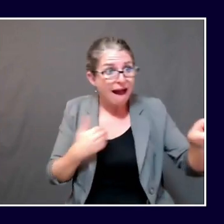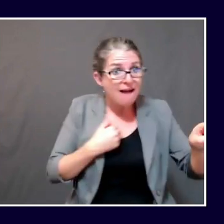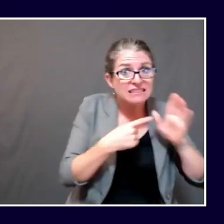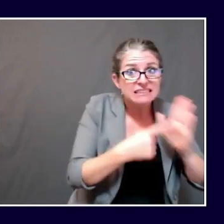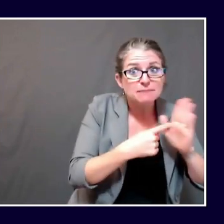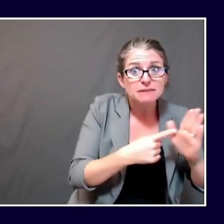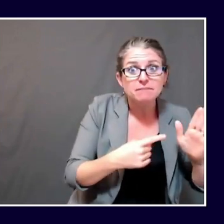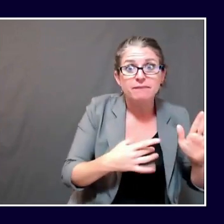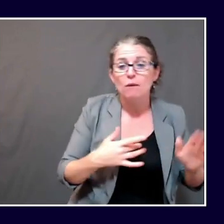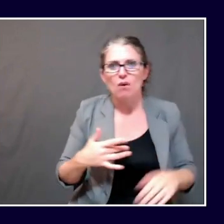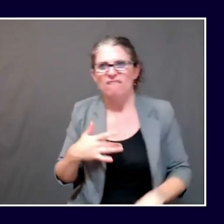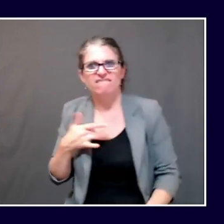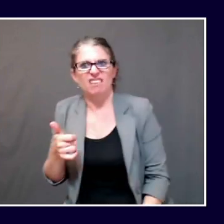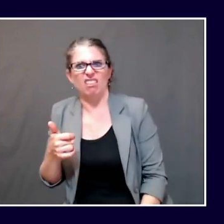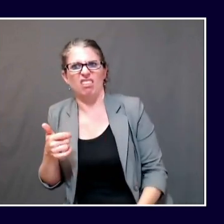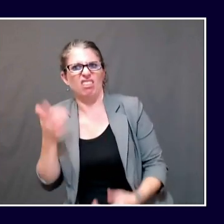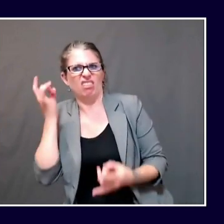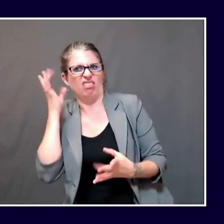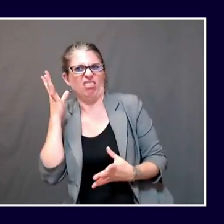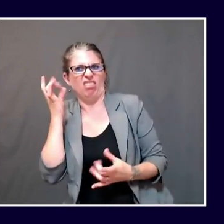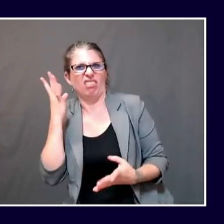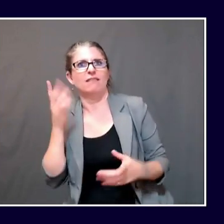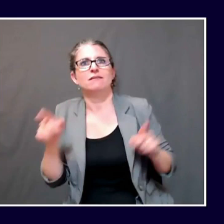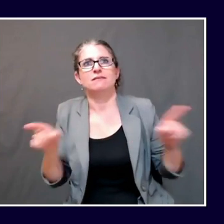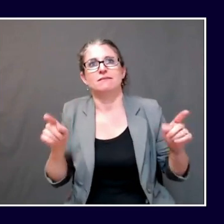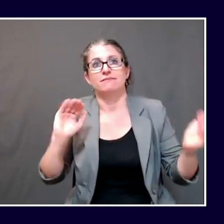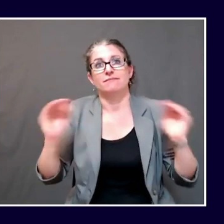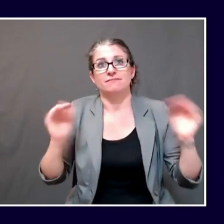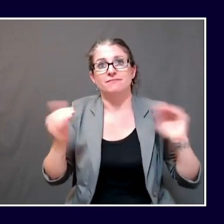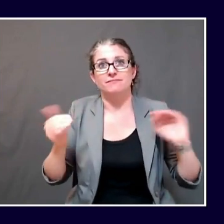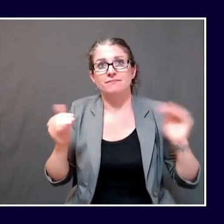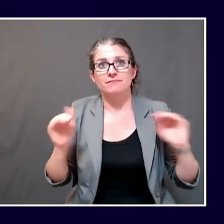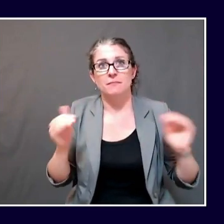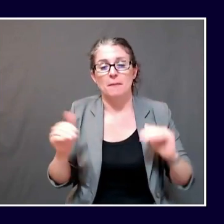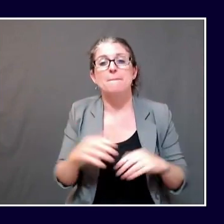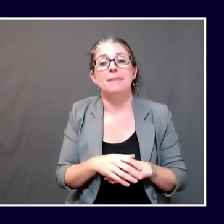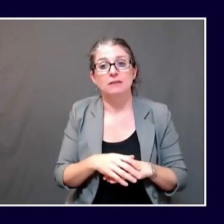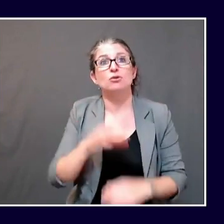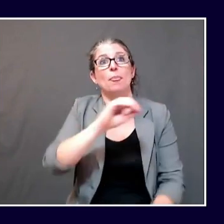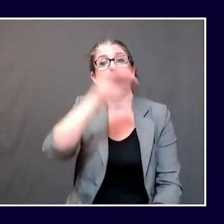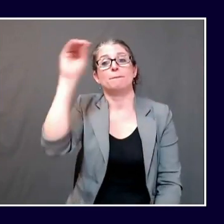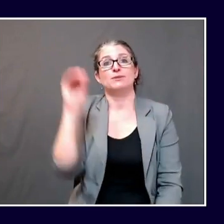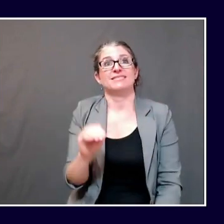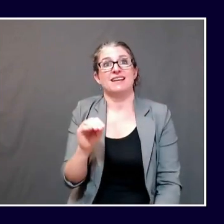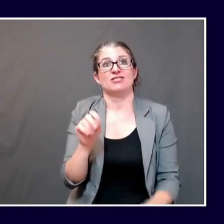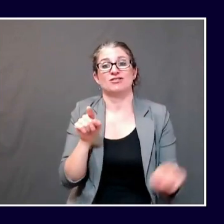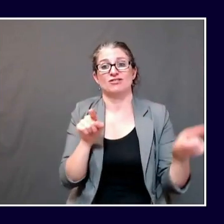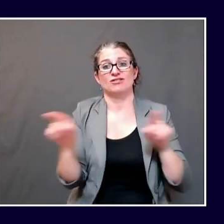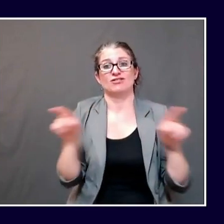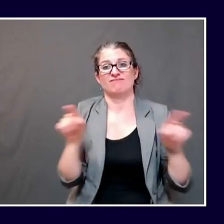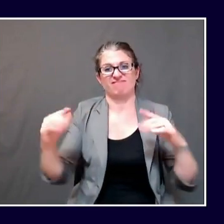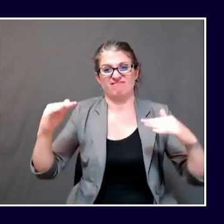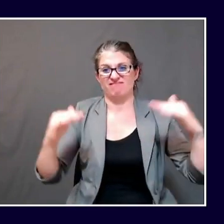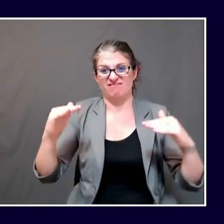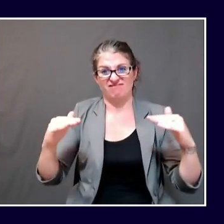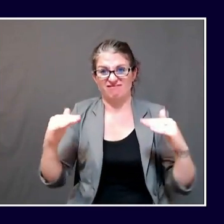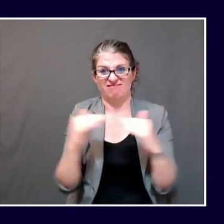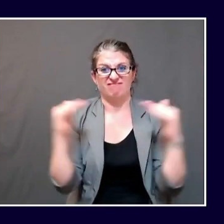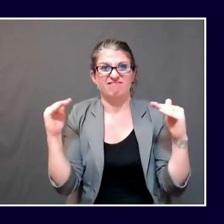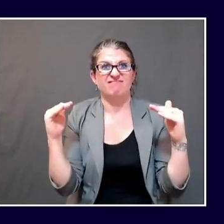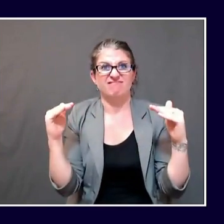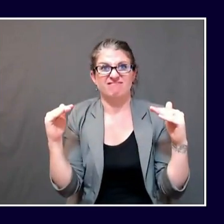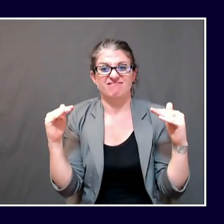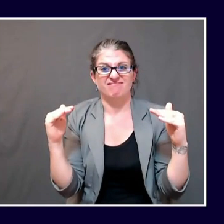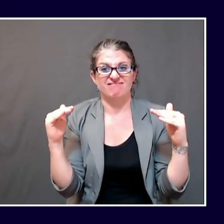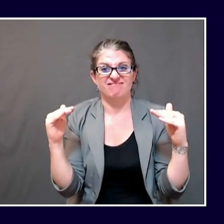diagnose who are symptomatic or asymptomatic at the time of diagnosis hasn't really changed appreciably. Again, that's more a